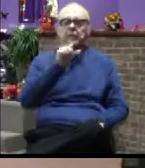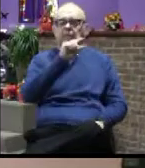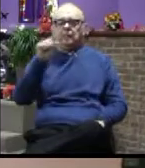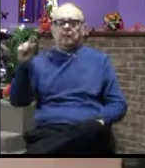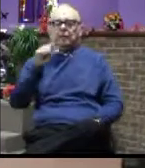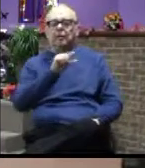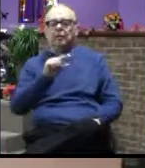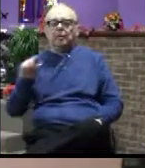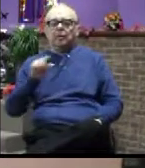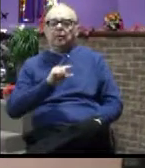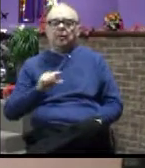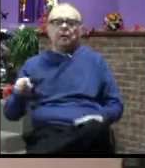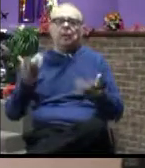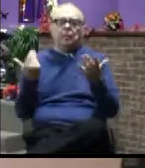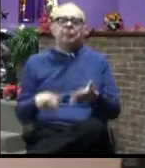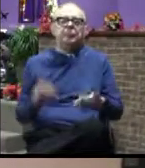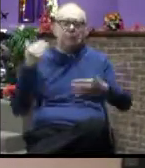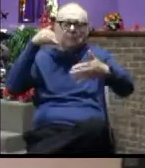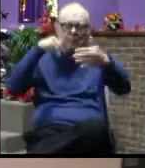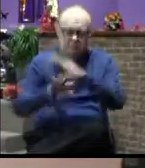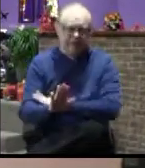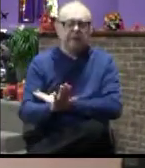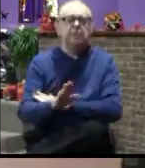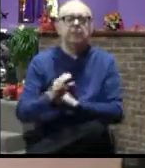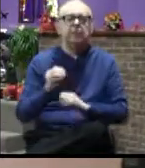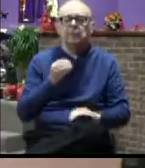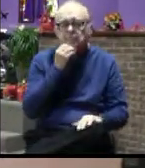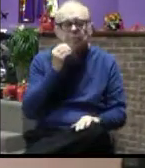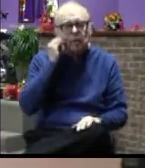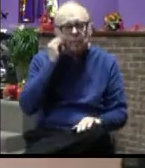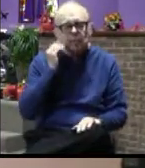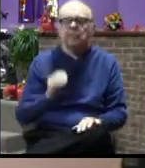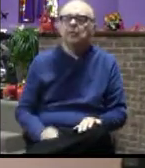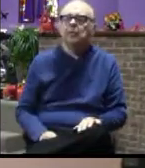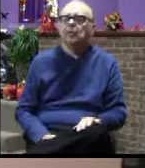Because they don't want people breaking into their houses and stealing their stuff.